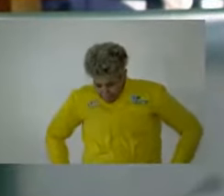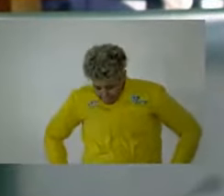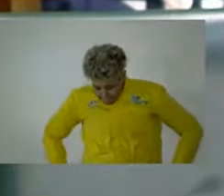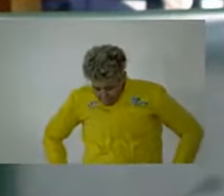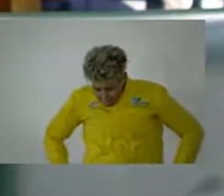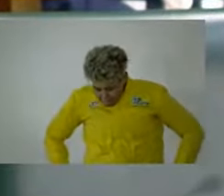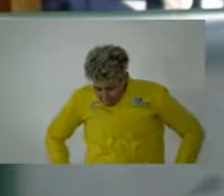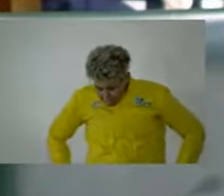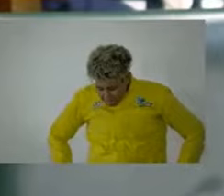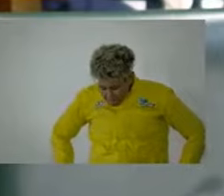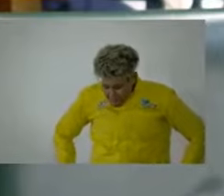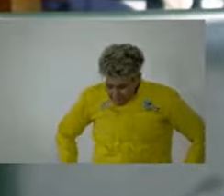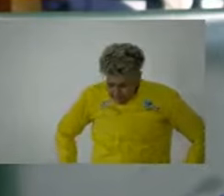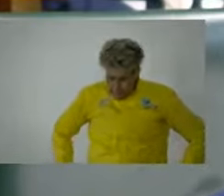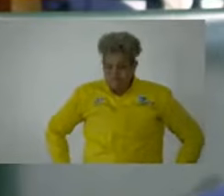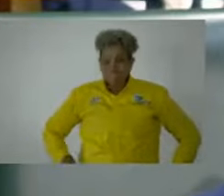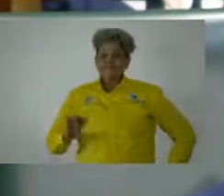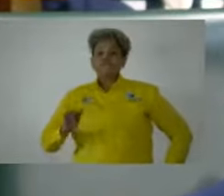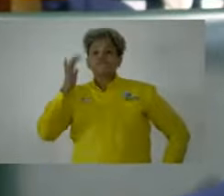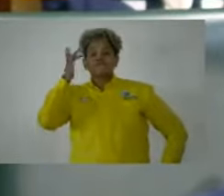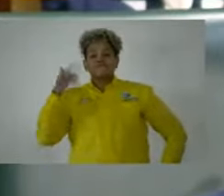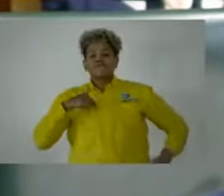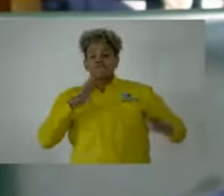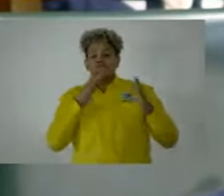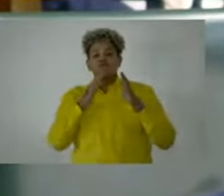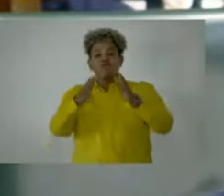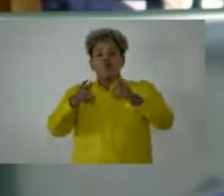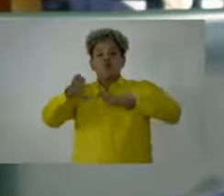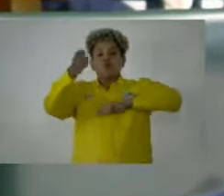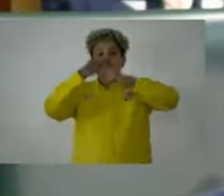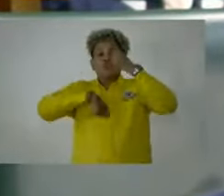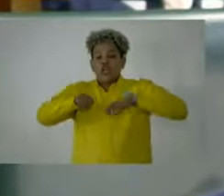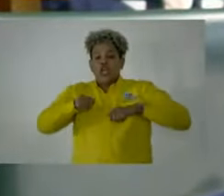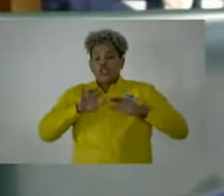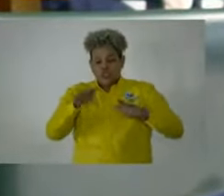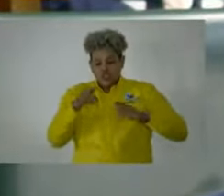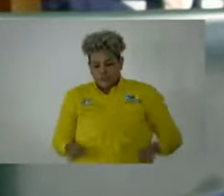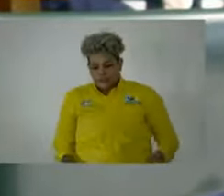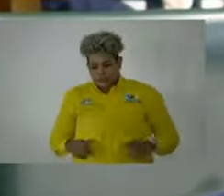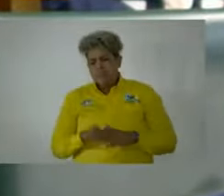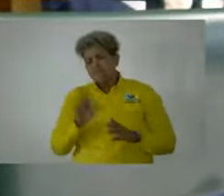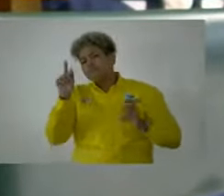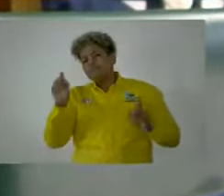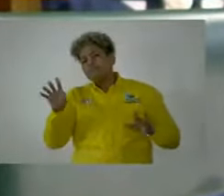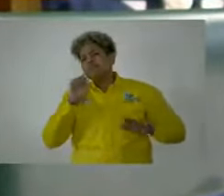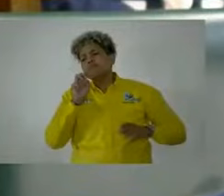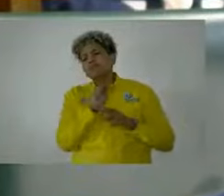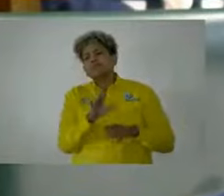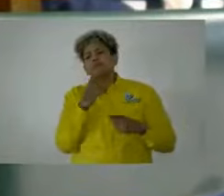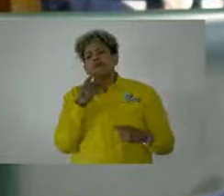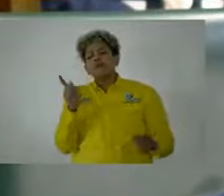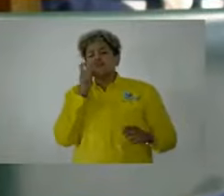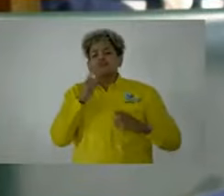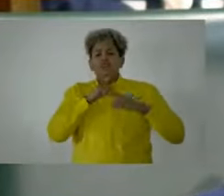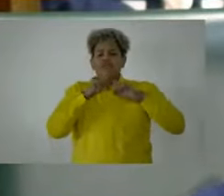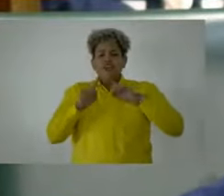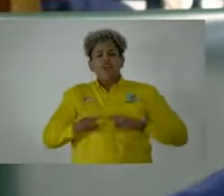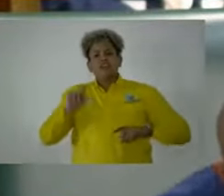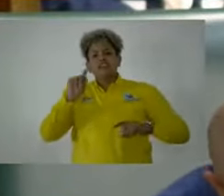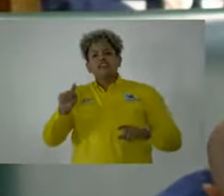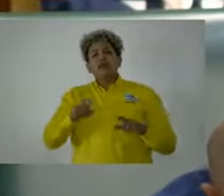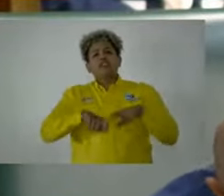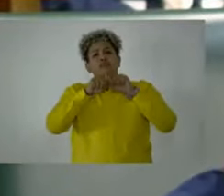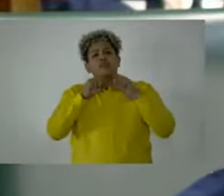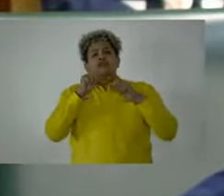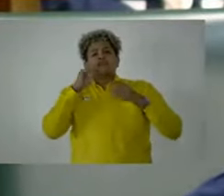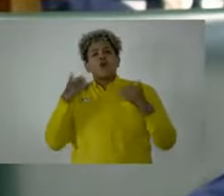And that is why we are on the road to change. Mr. Speaker, the Minister announced various tax breaks